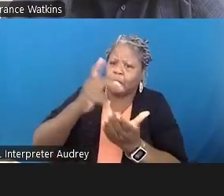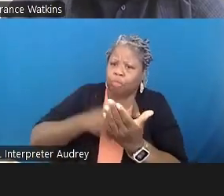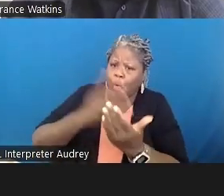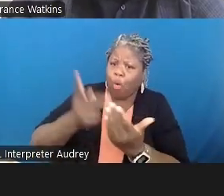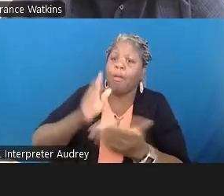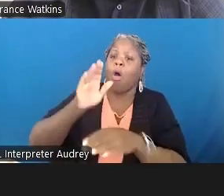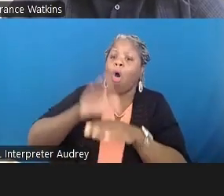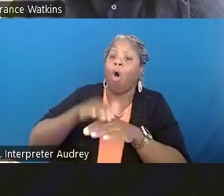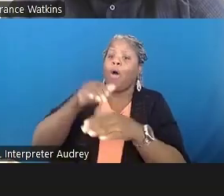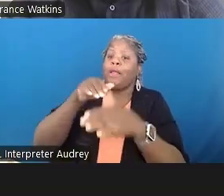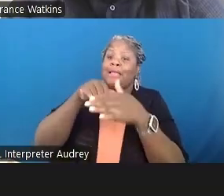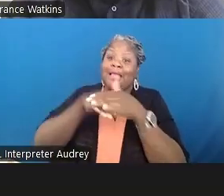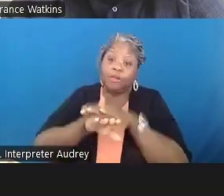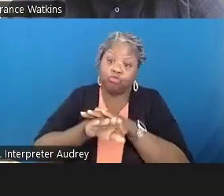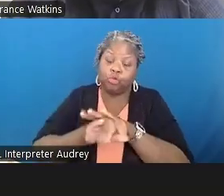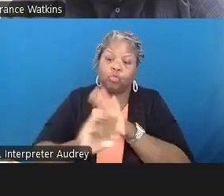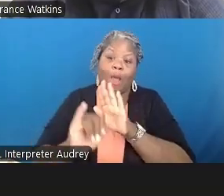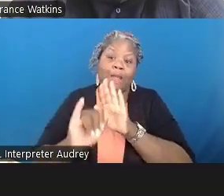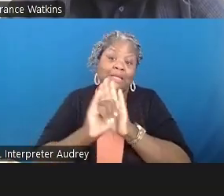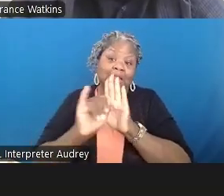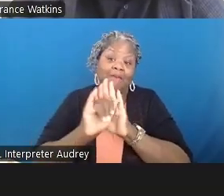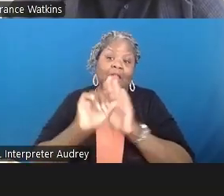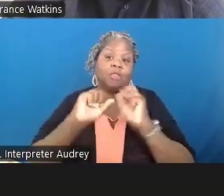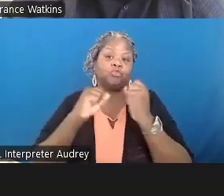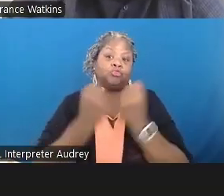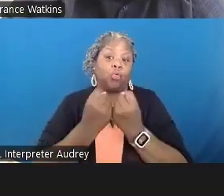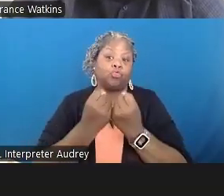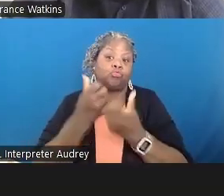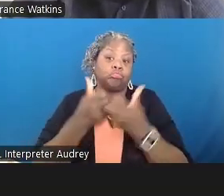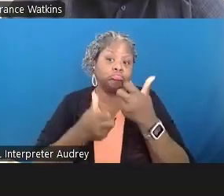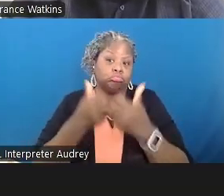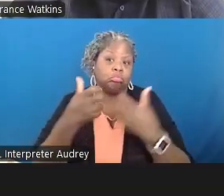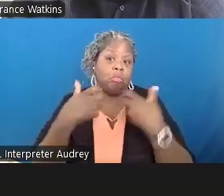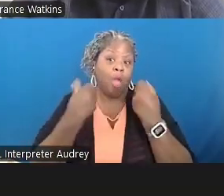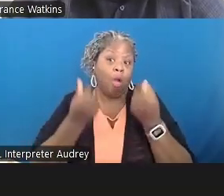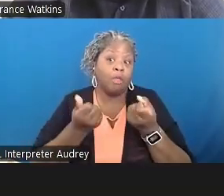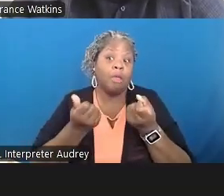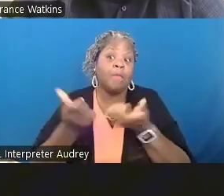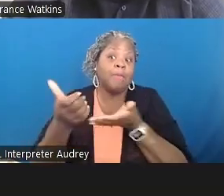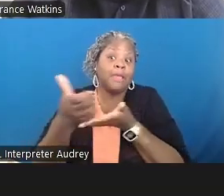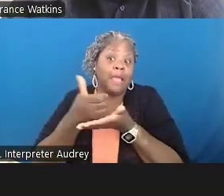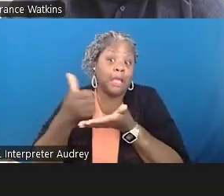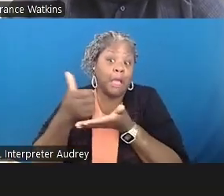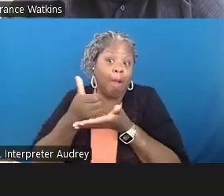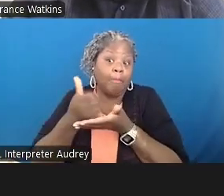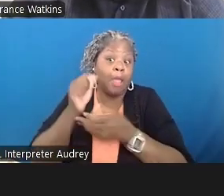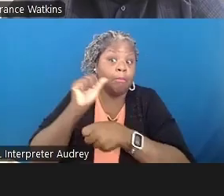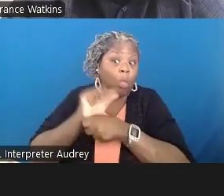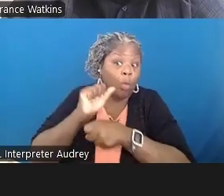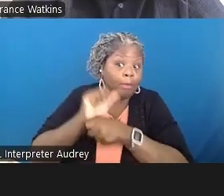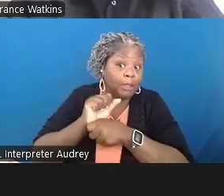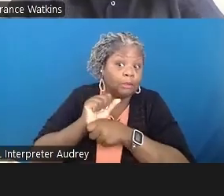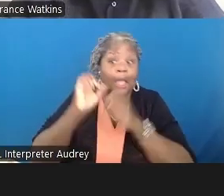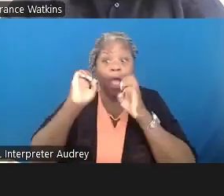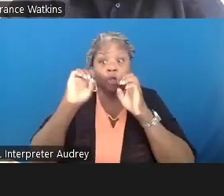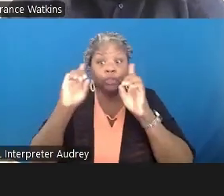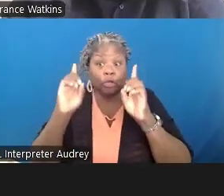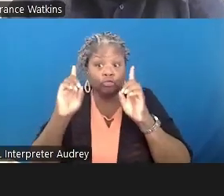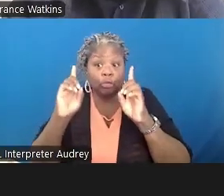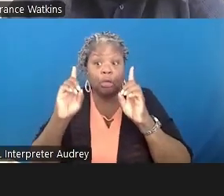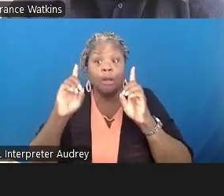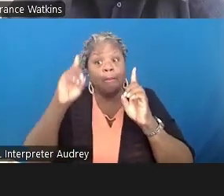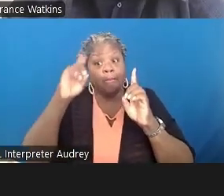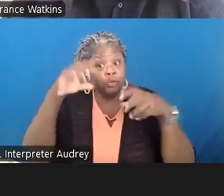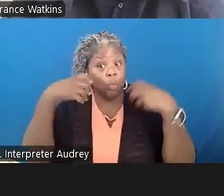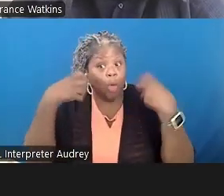to identify social determinants of health, such as income and employment, education, mental